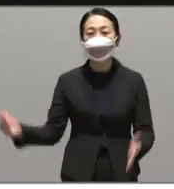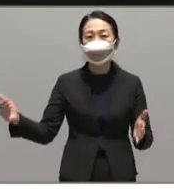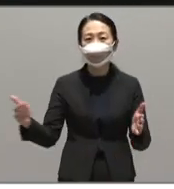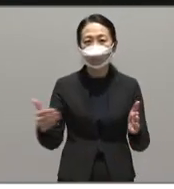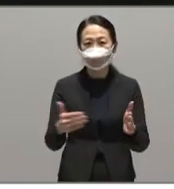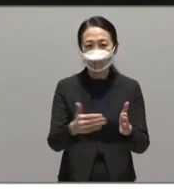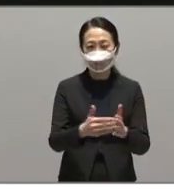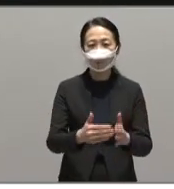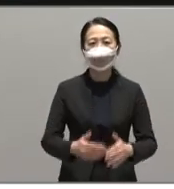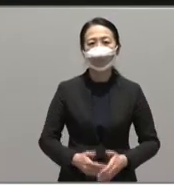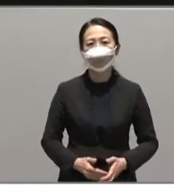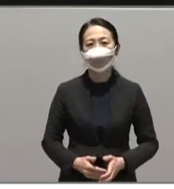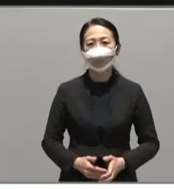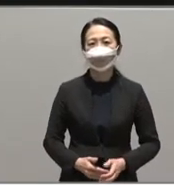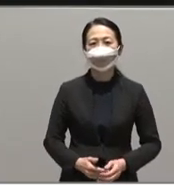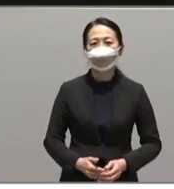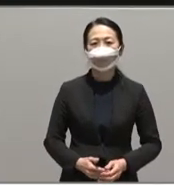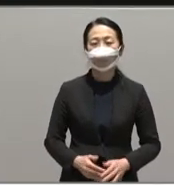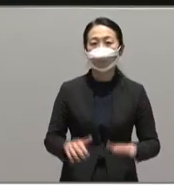together. Thank you.